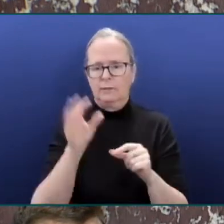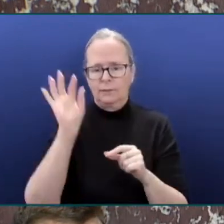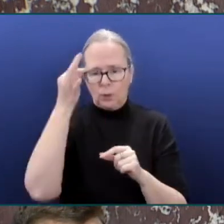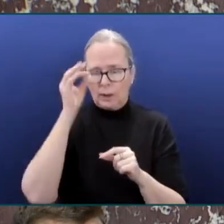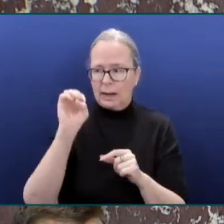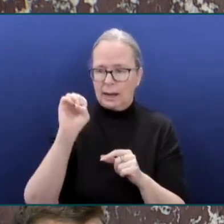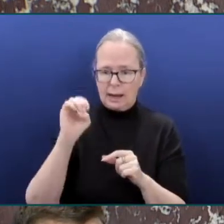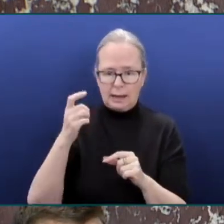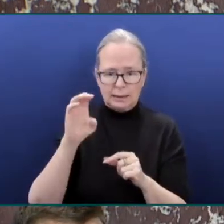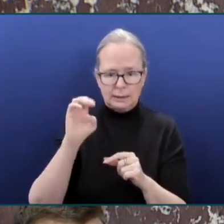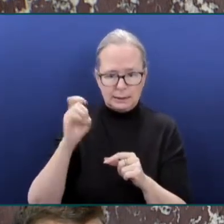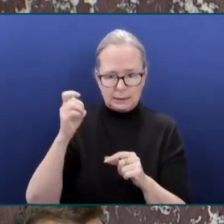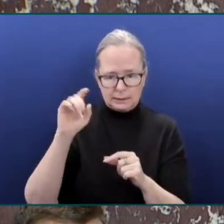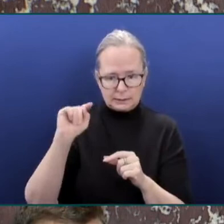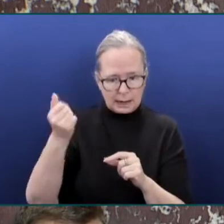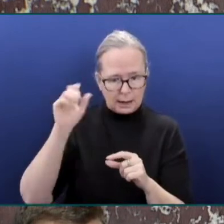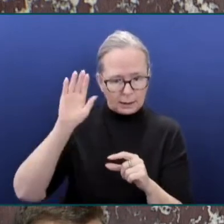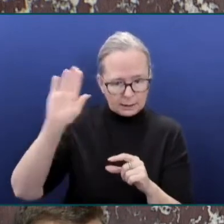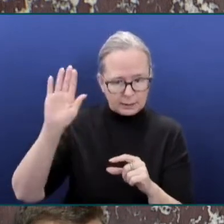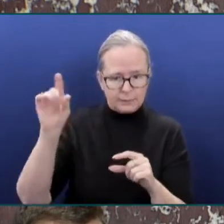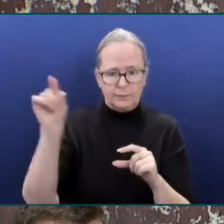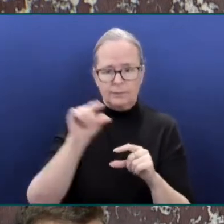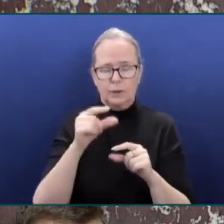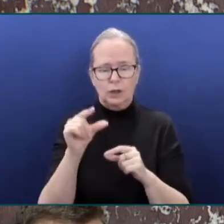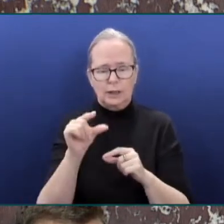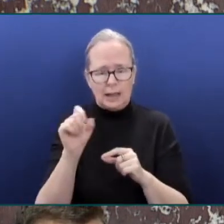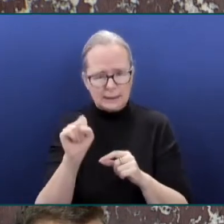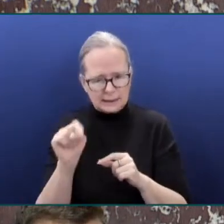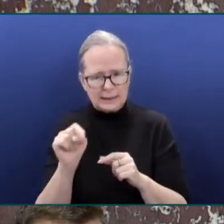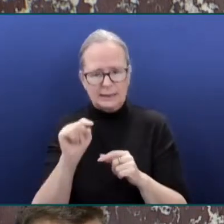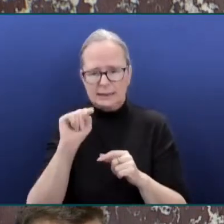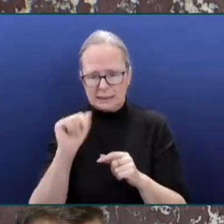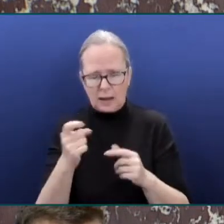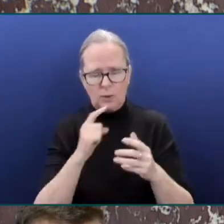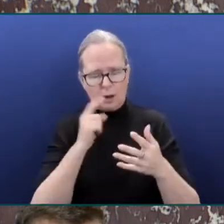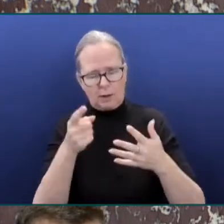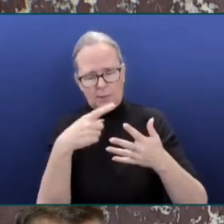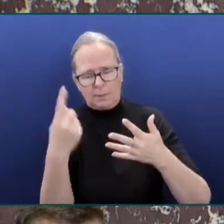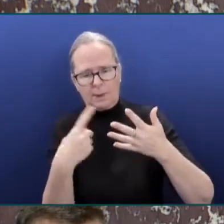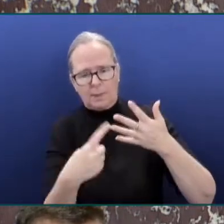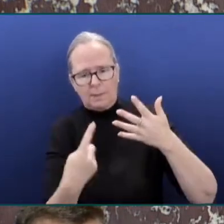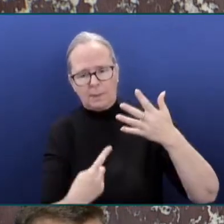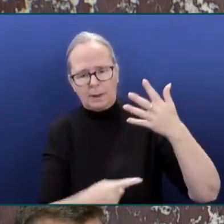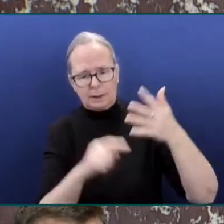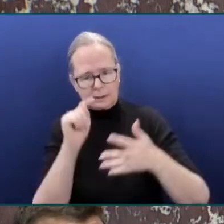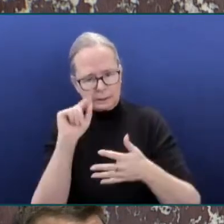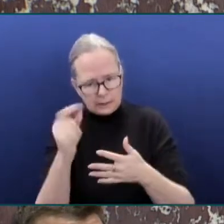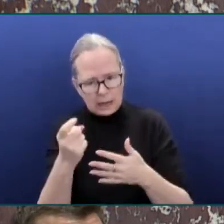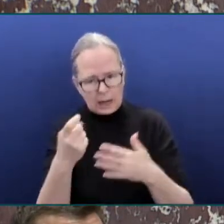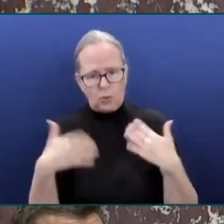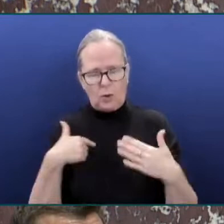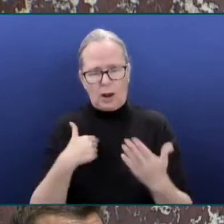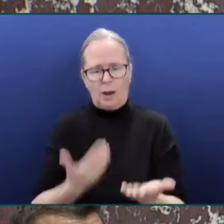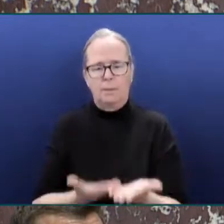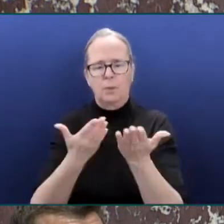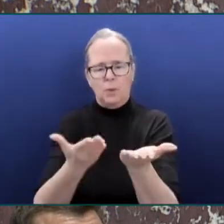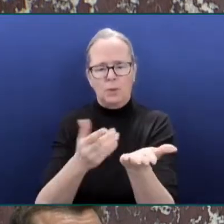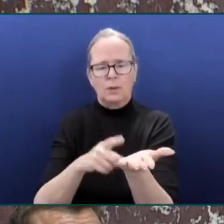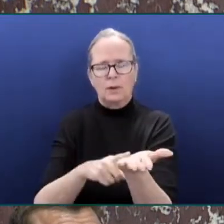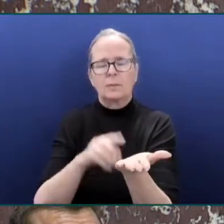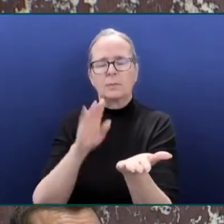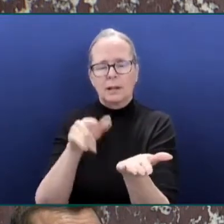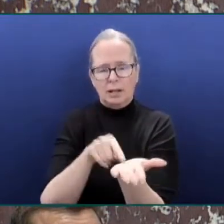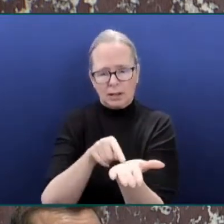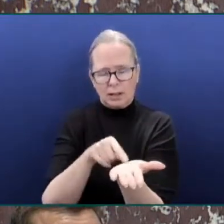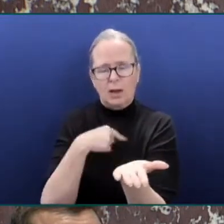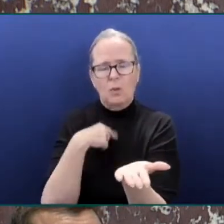The bill I am reintroducing today would allow for temporary relief from two province-wide motor fuels taxes when prices